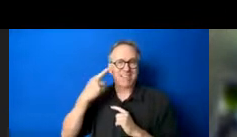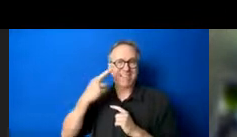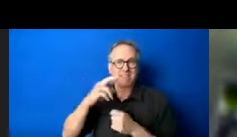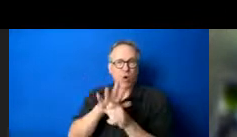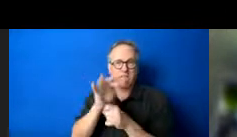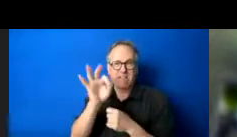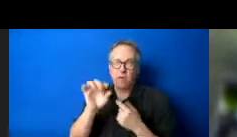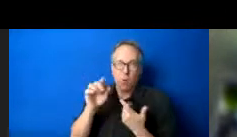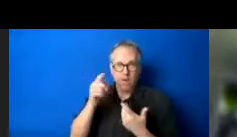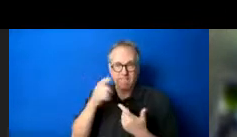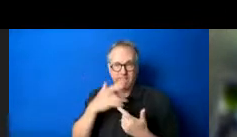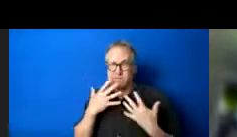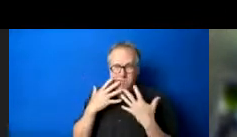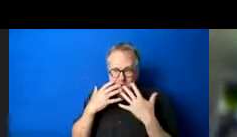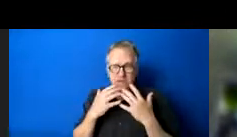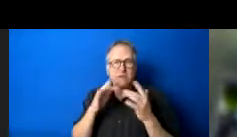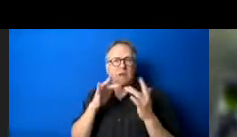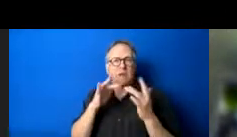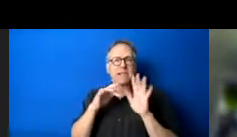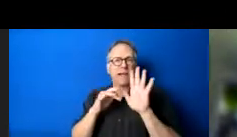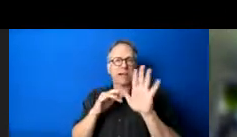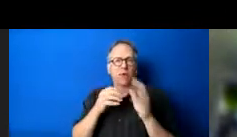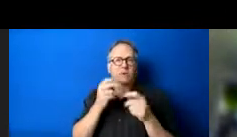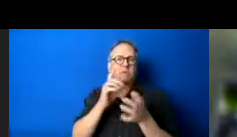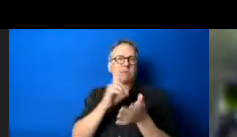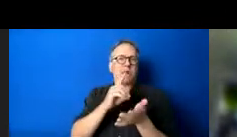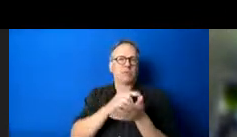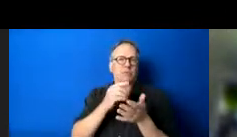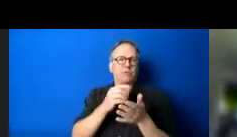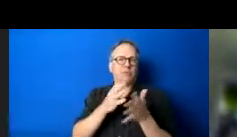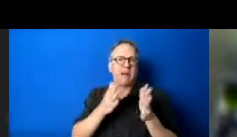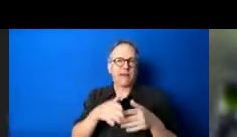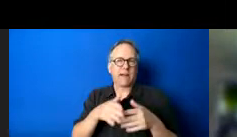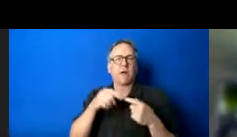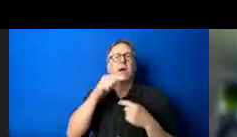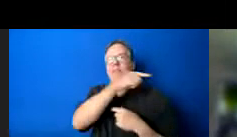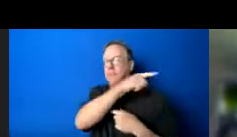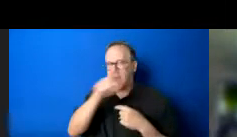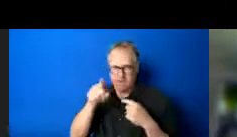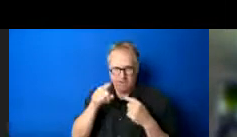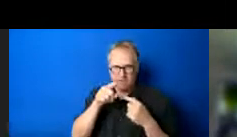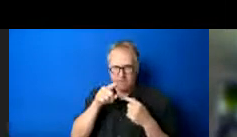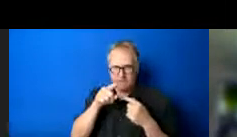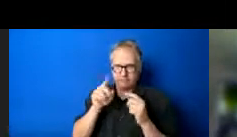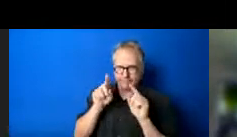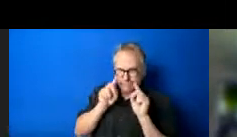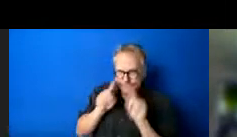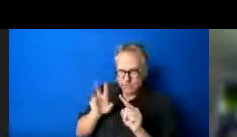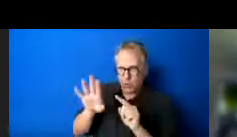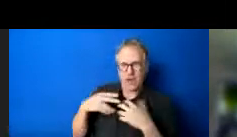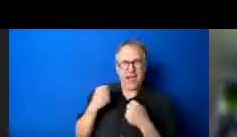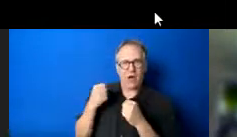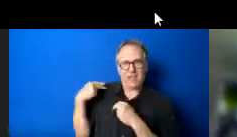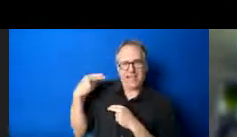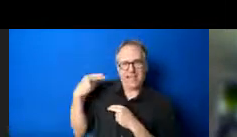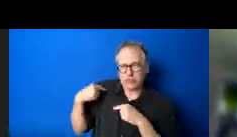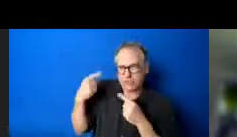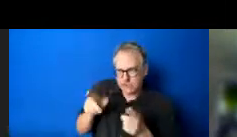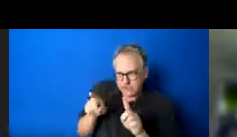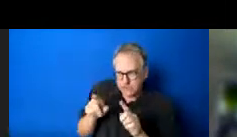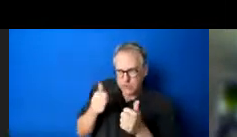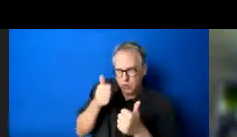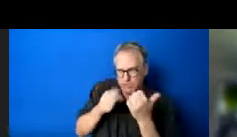think you might be, just contact your provider and they will be the ones to, look at your health history and determine which